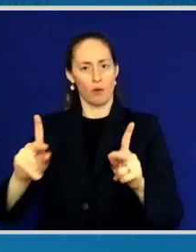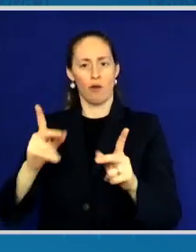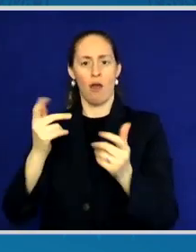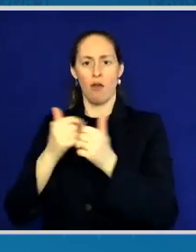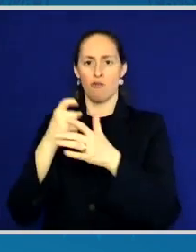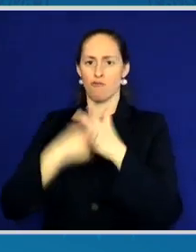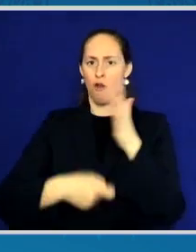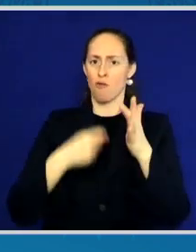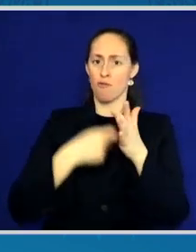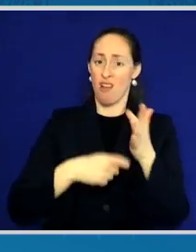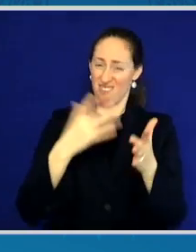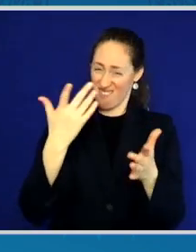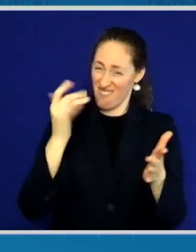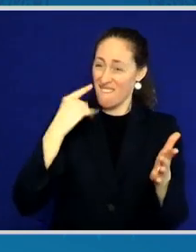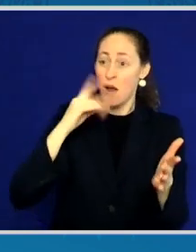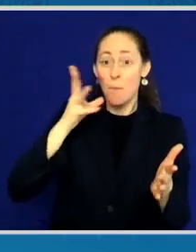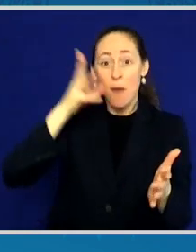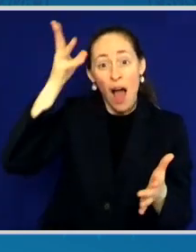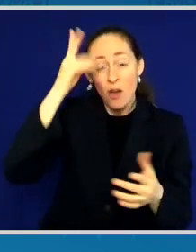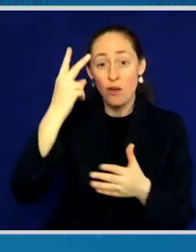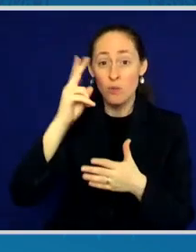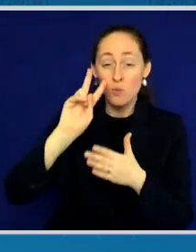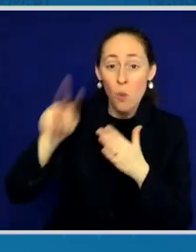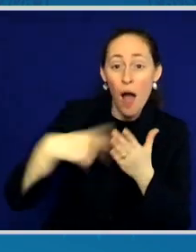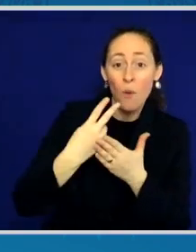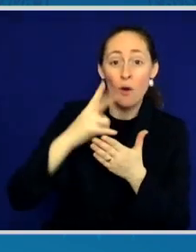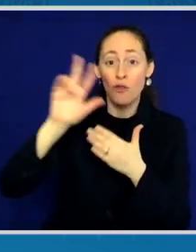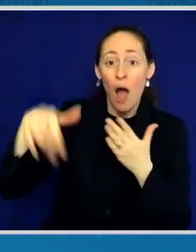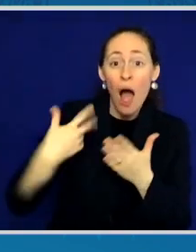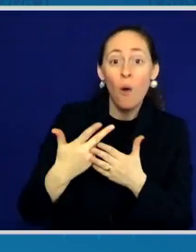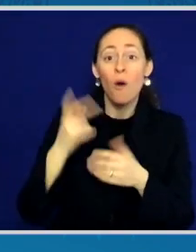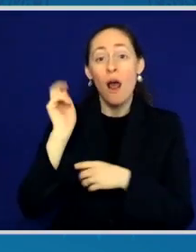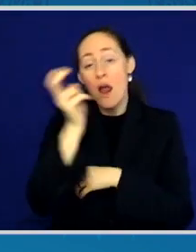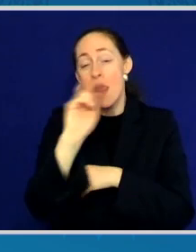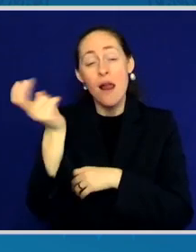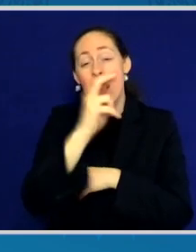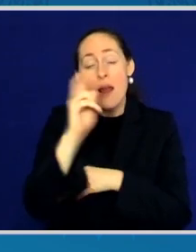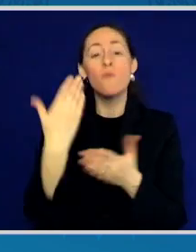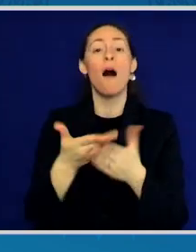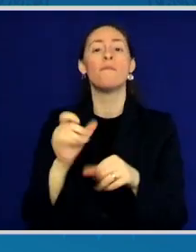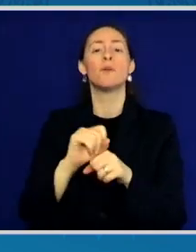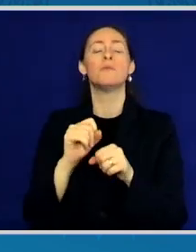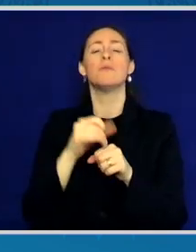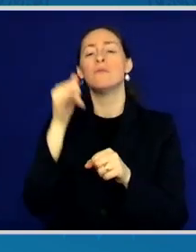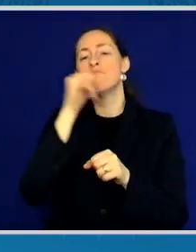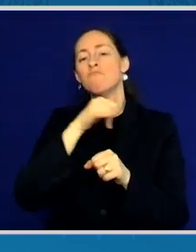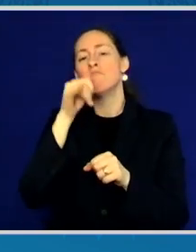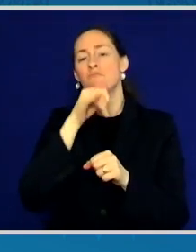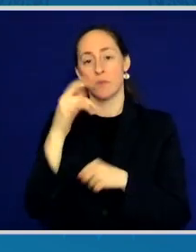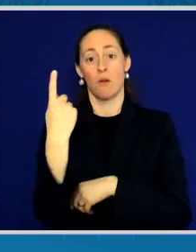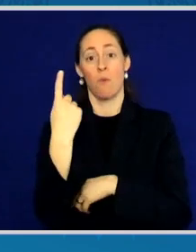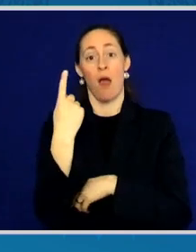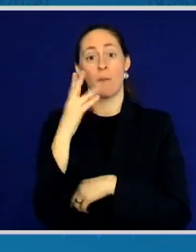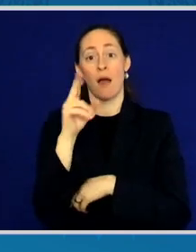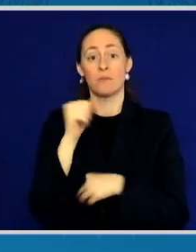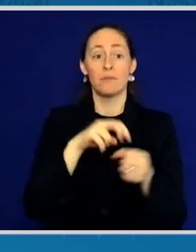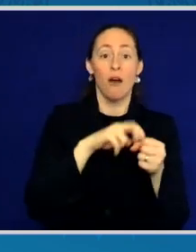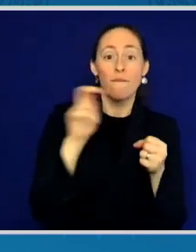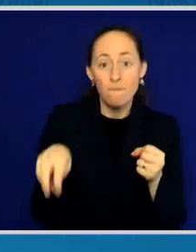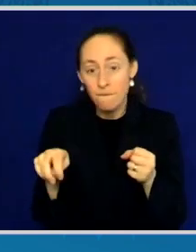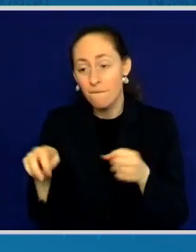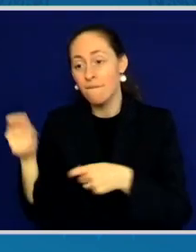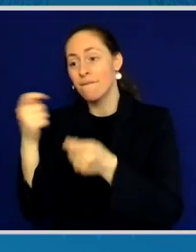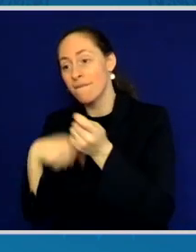take 2 hours to go to work because they have to transfer somewhere because there's not a direct route or because there's not an